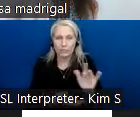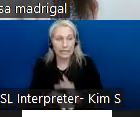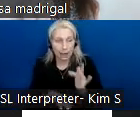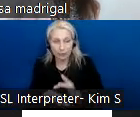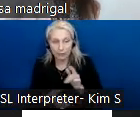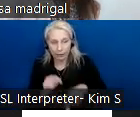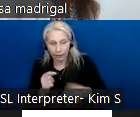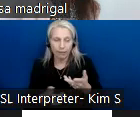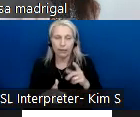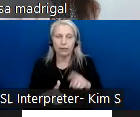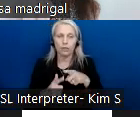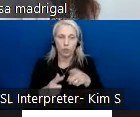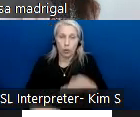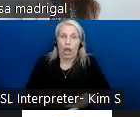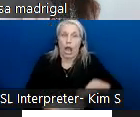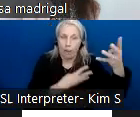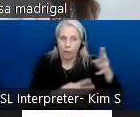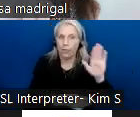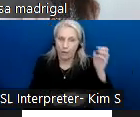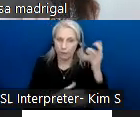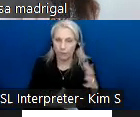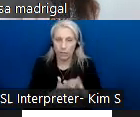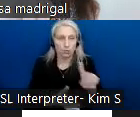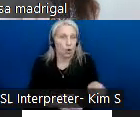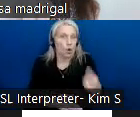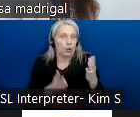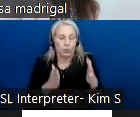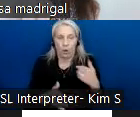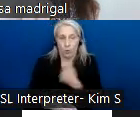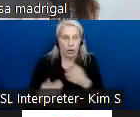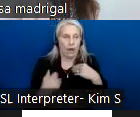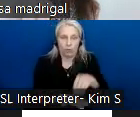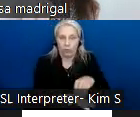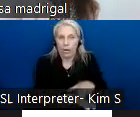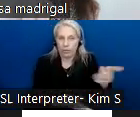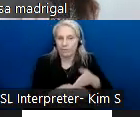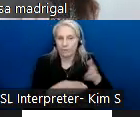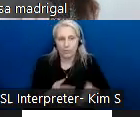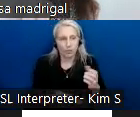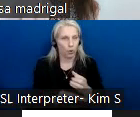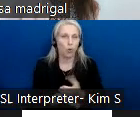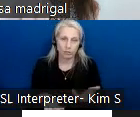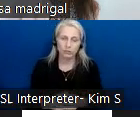their information, because again, that's the only way that we have a record that they have completed the course.